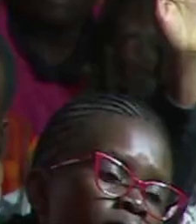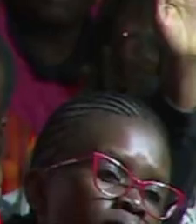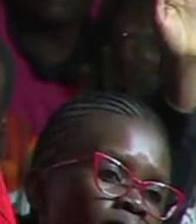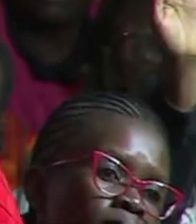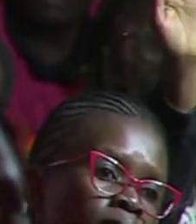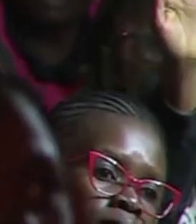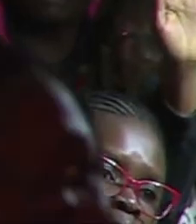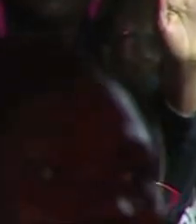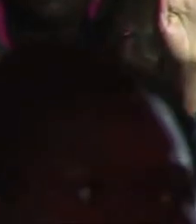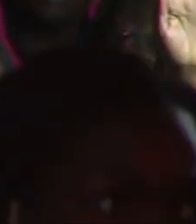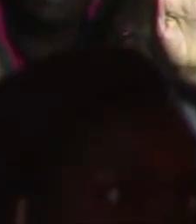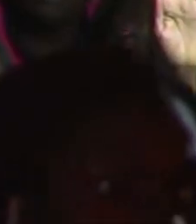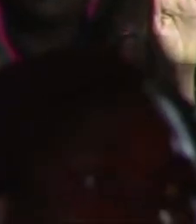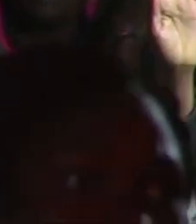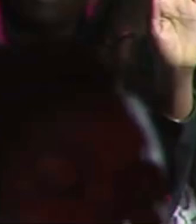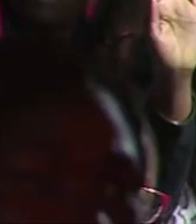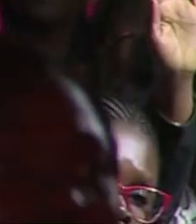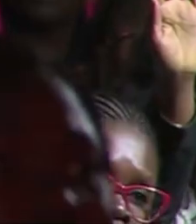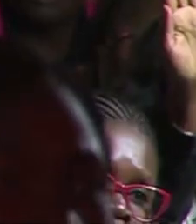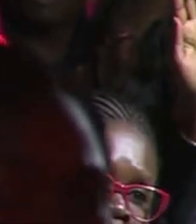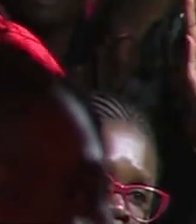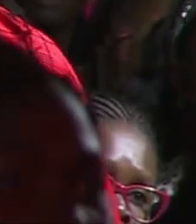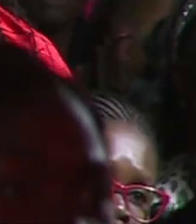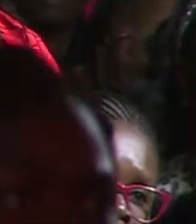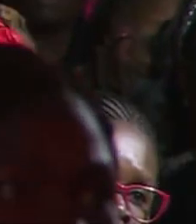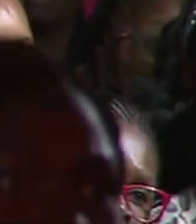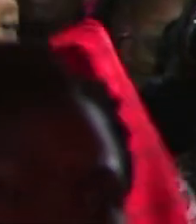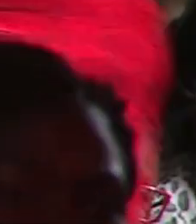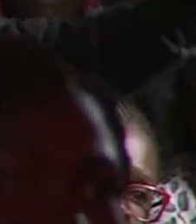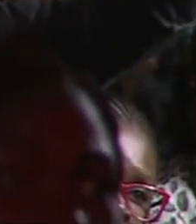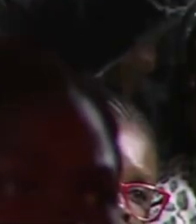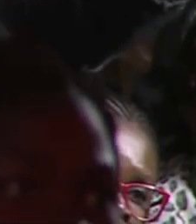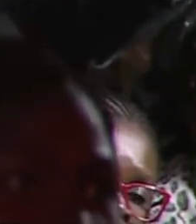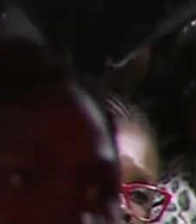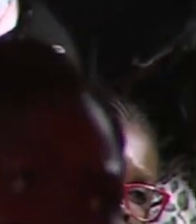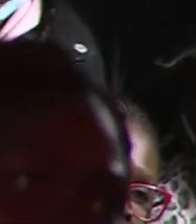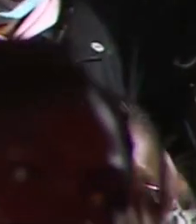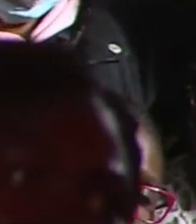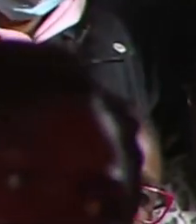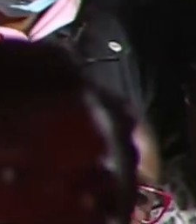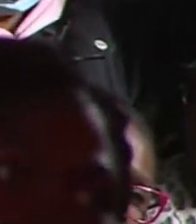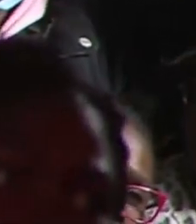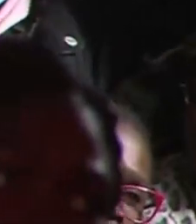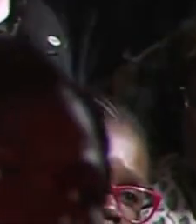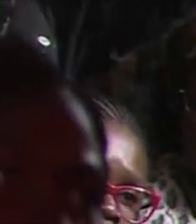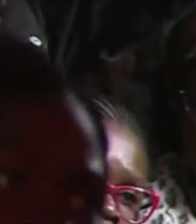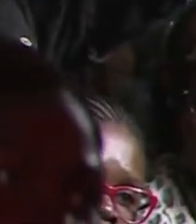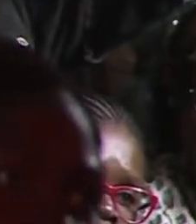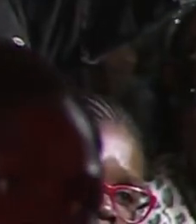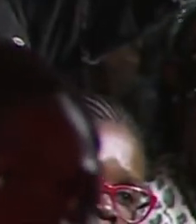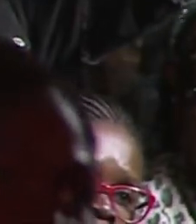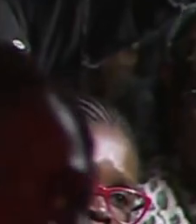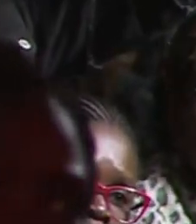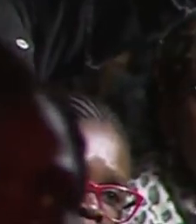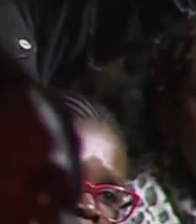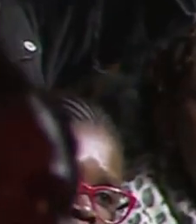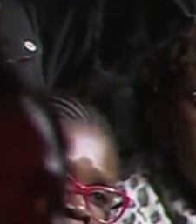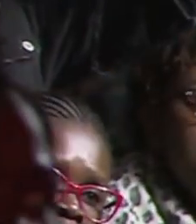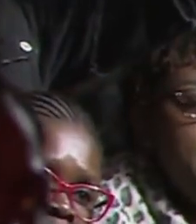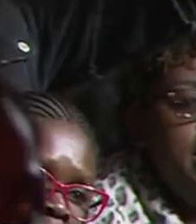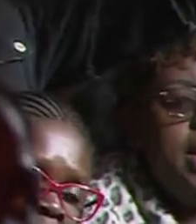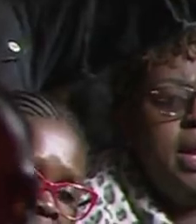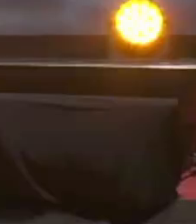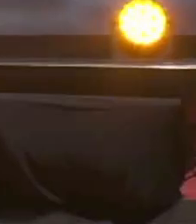flames of revival, till now, they are still hanging in the realm of the spirit. You cannot give us the new songs